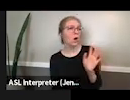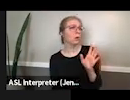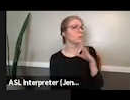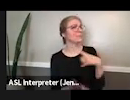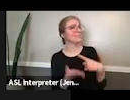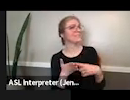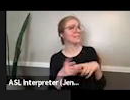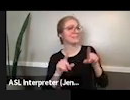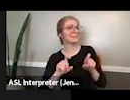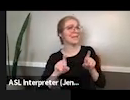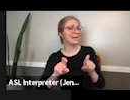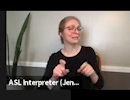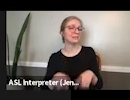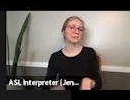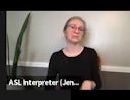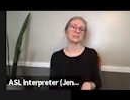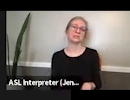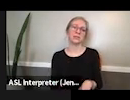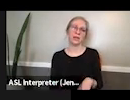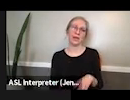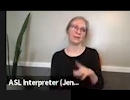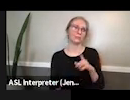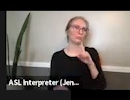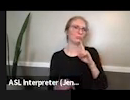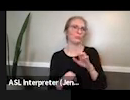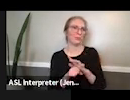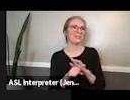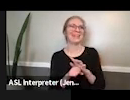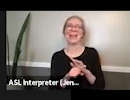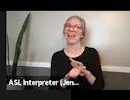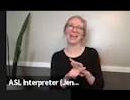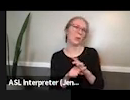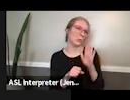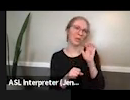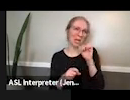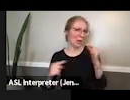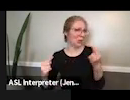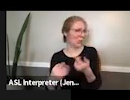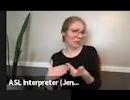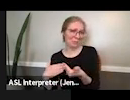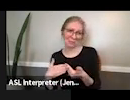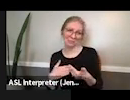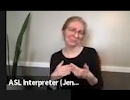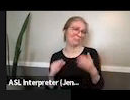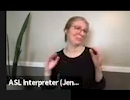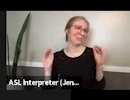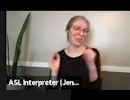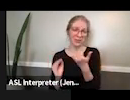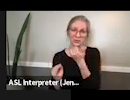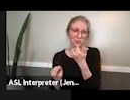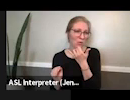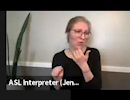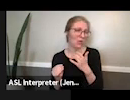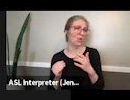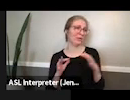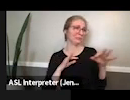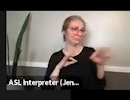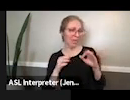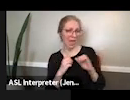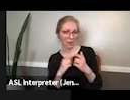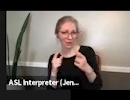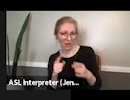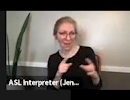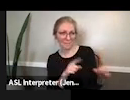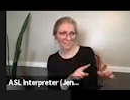test, assure them it doesn't hurt their baby, nothing is wrong, and how it happens, you